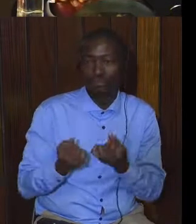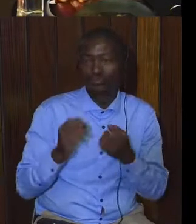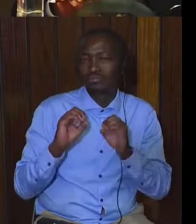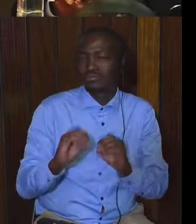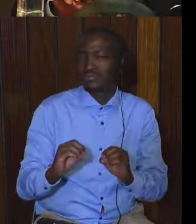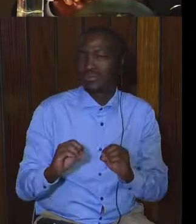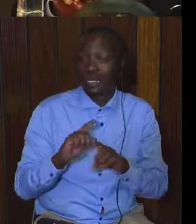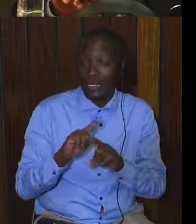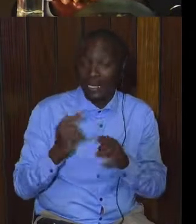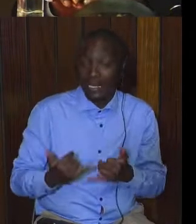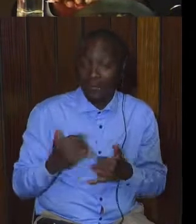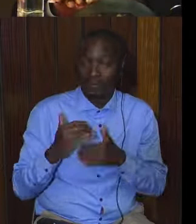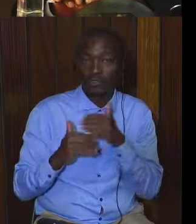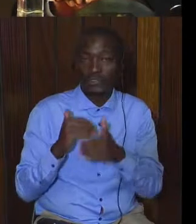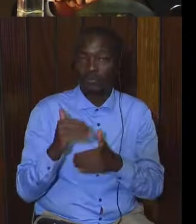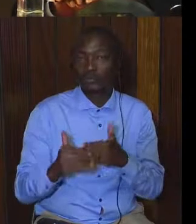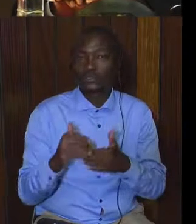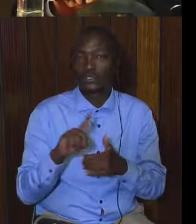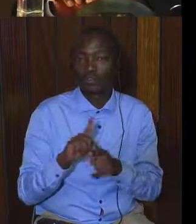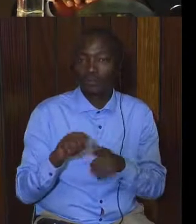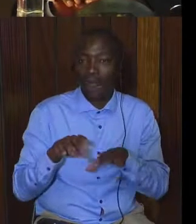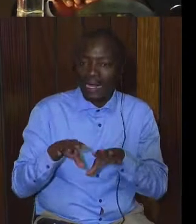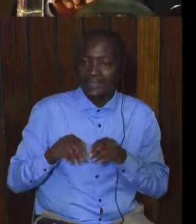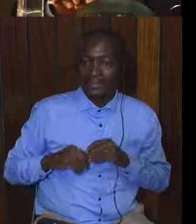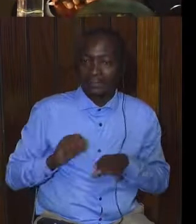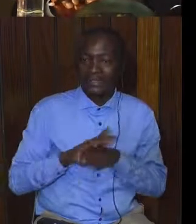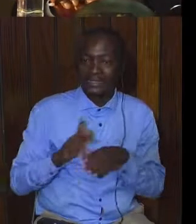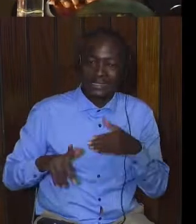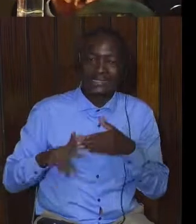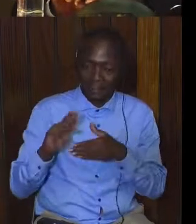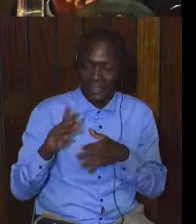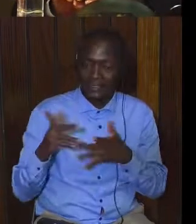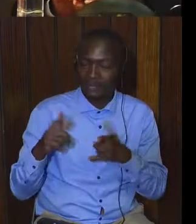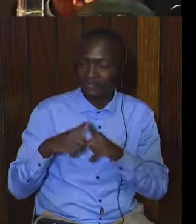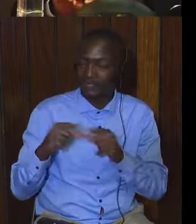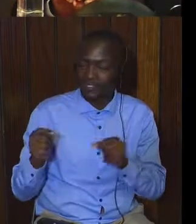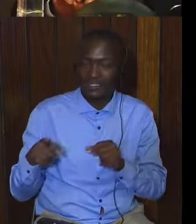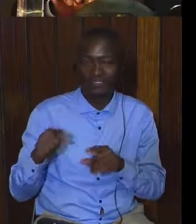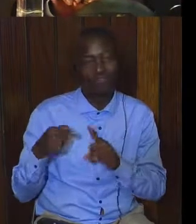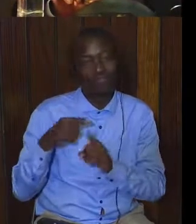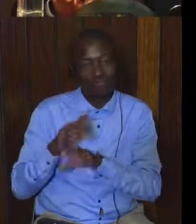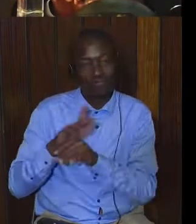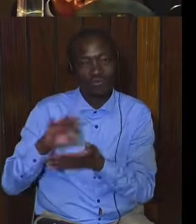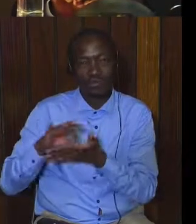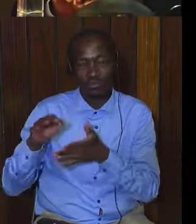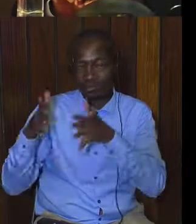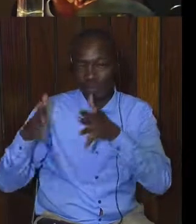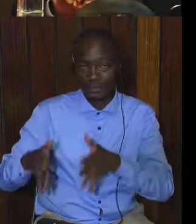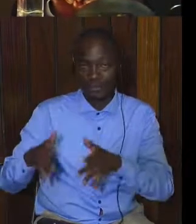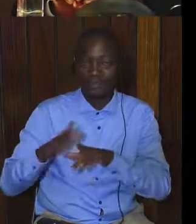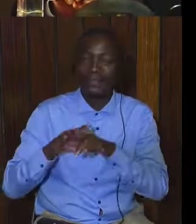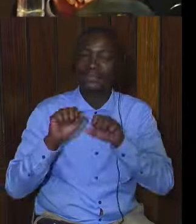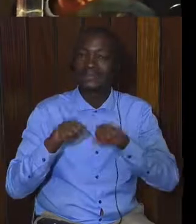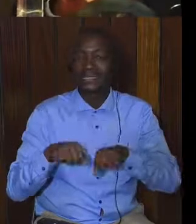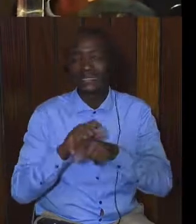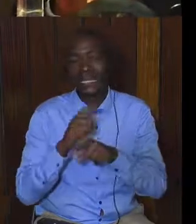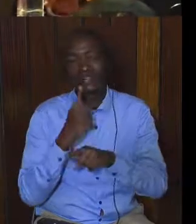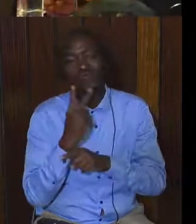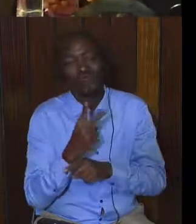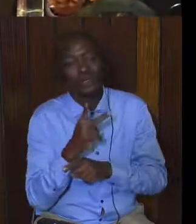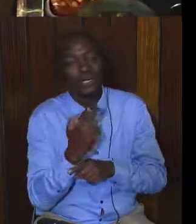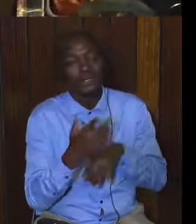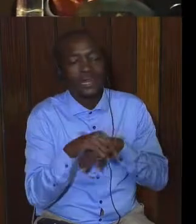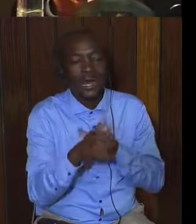So we are in the process of accepting the termination from the contractor and obviously look at what are